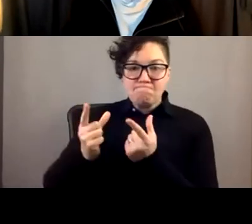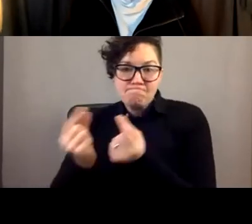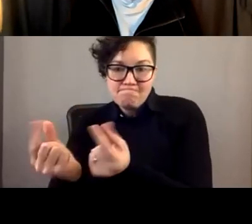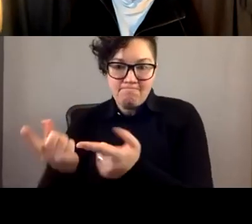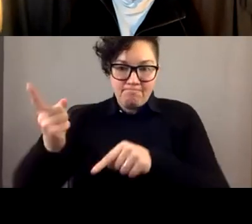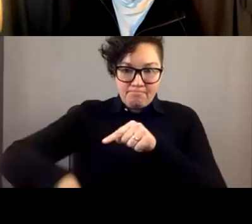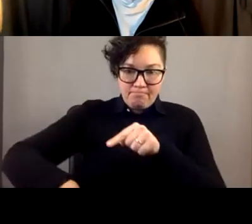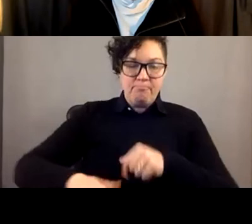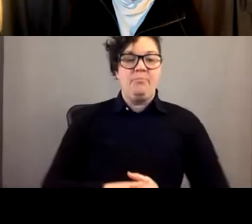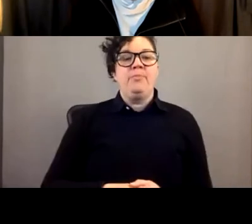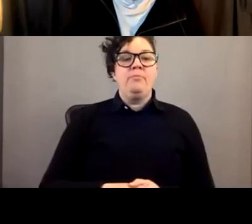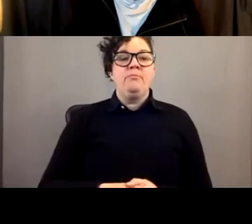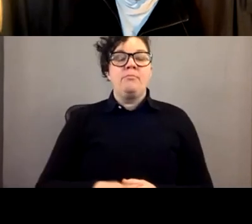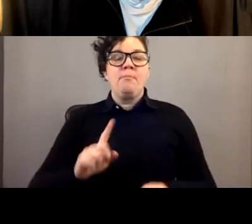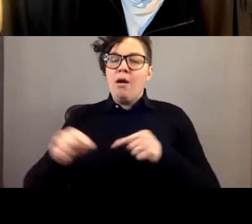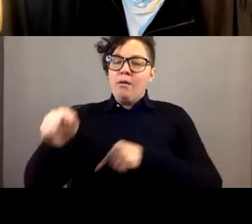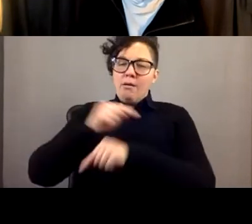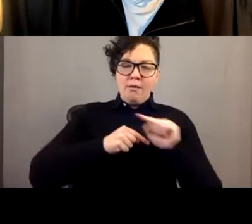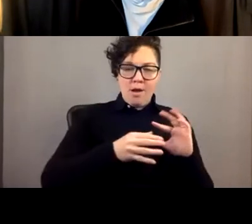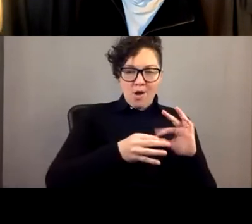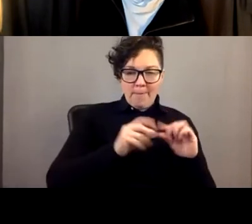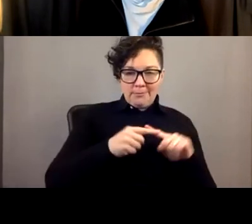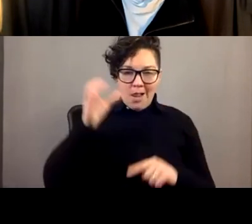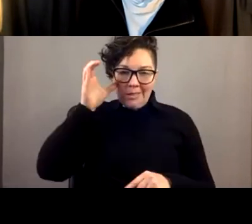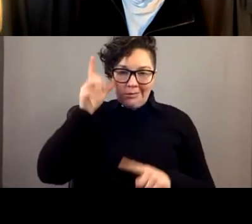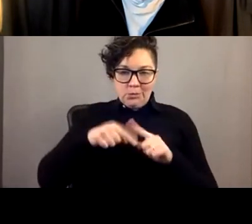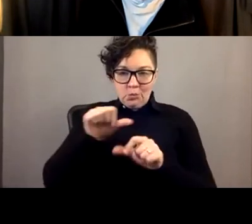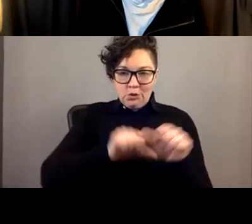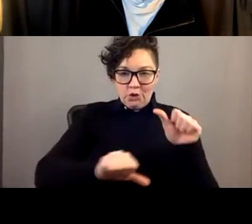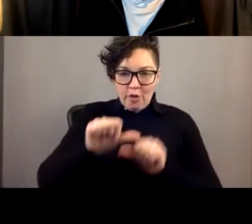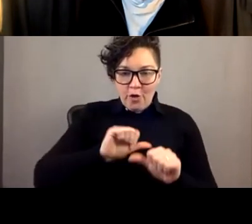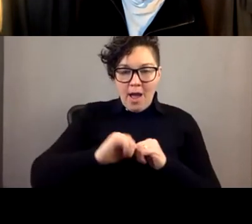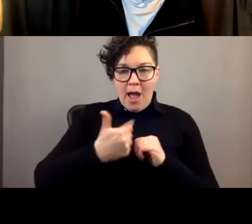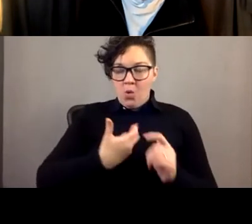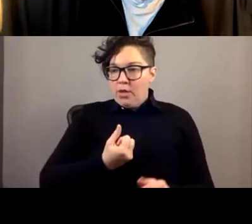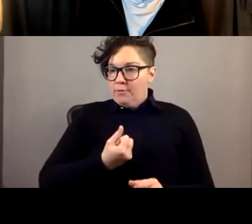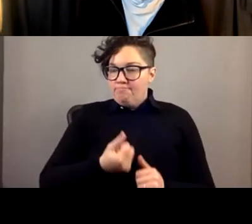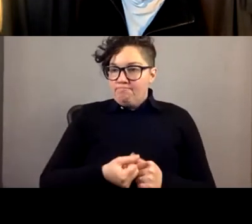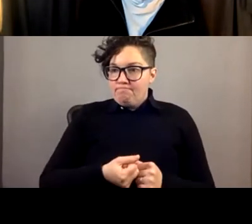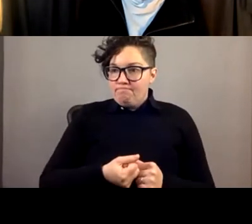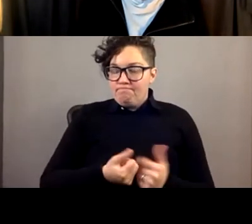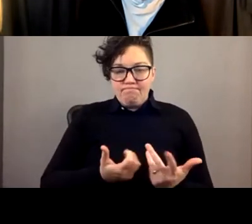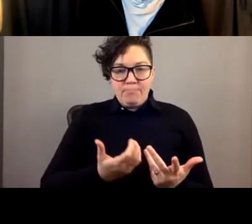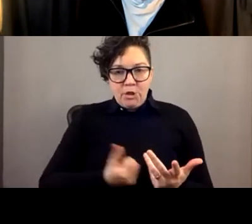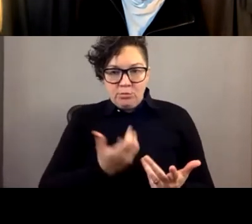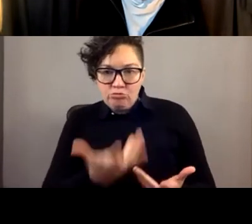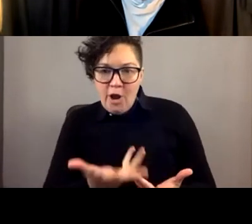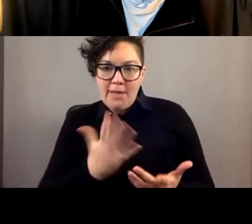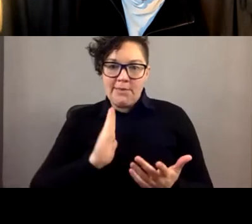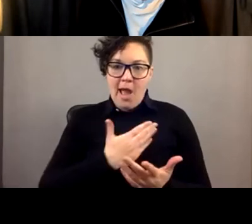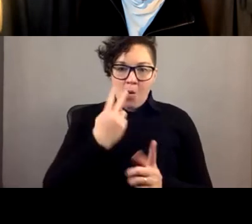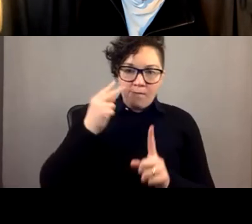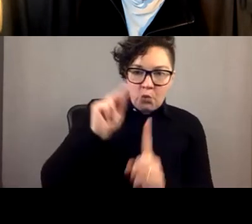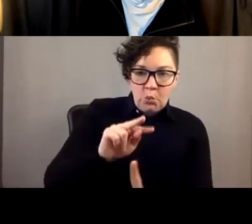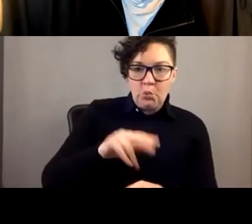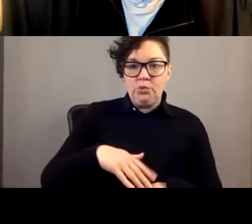the earlier comments that we had about how do we listen to one another. You know, how do we express empathy, and particularly with views that we may not agree with?